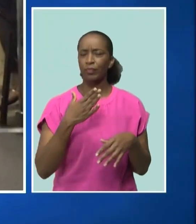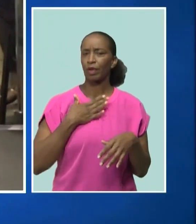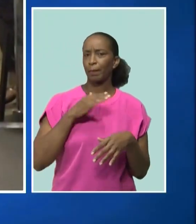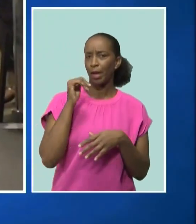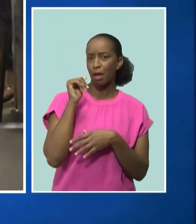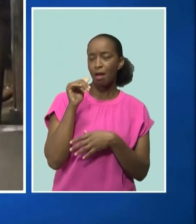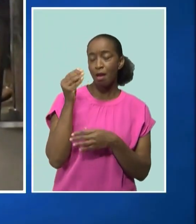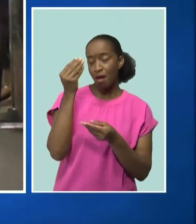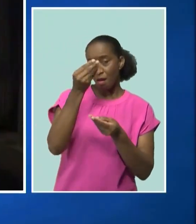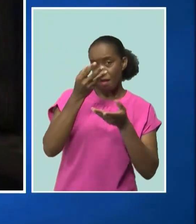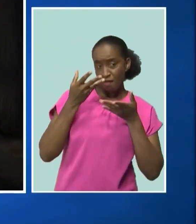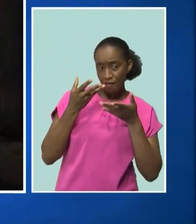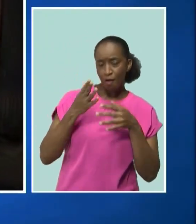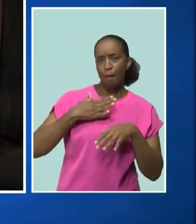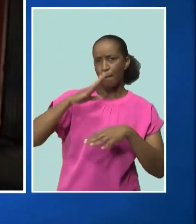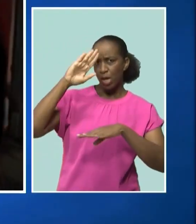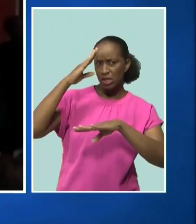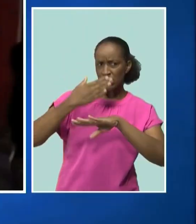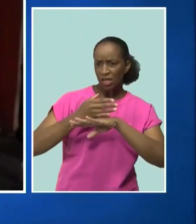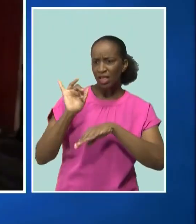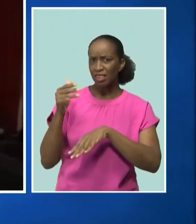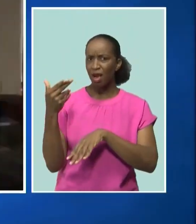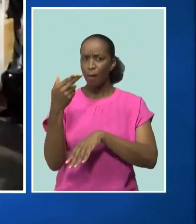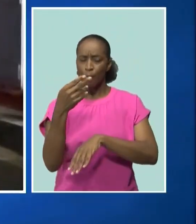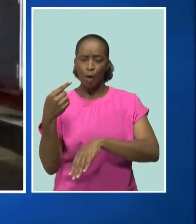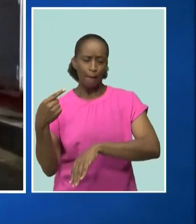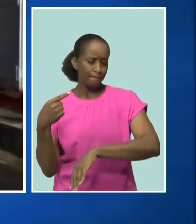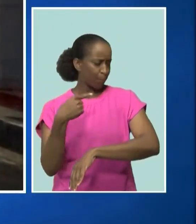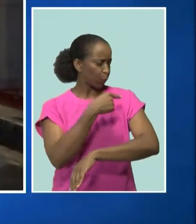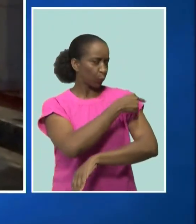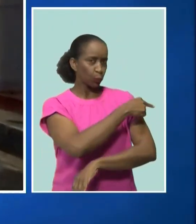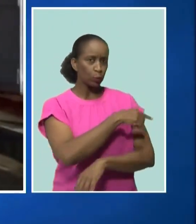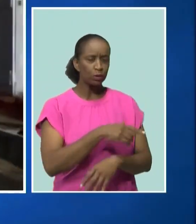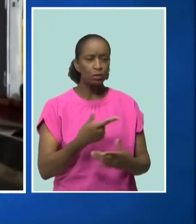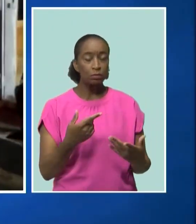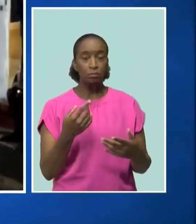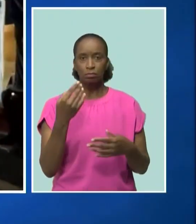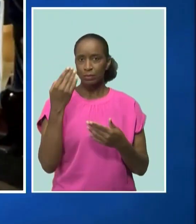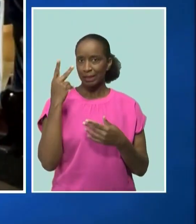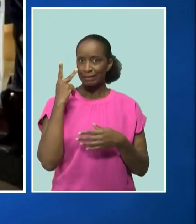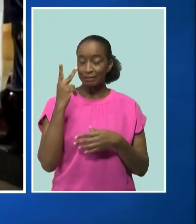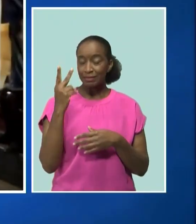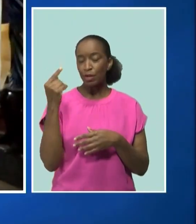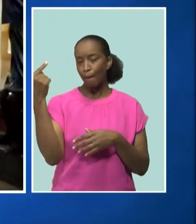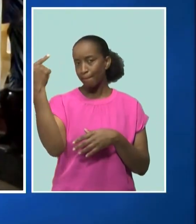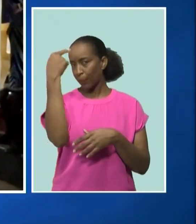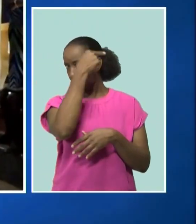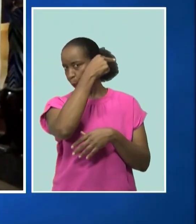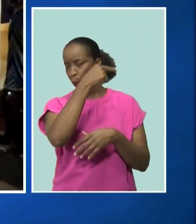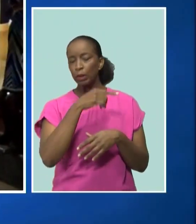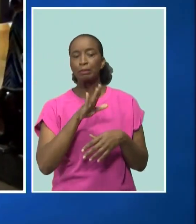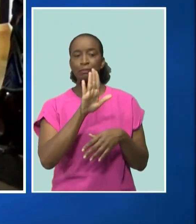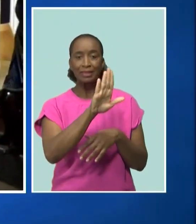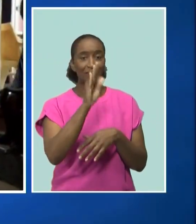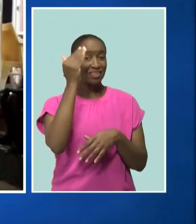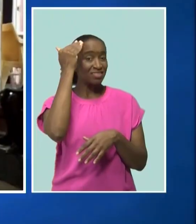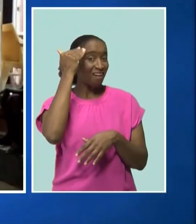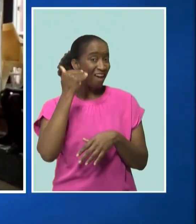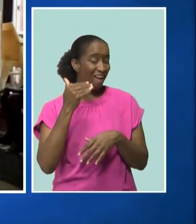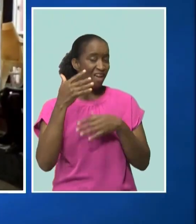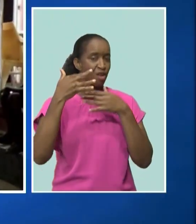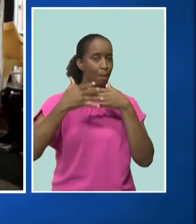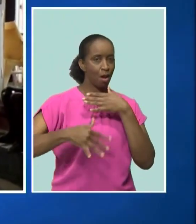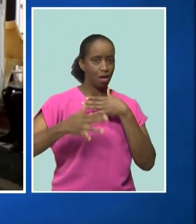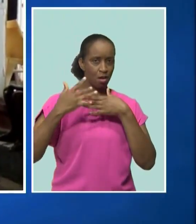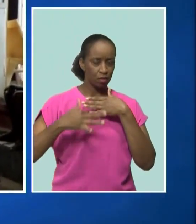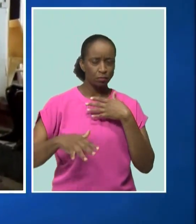that he get hit. When I came, I saw his head was bleeding. According to police, there was an altercation